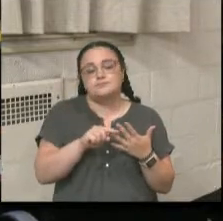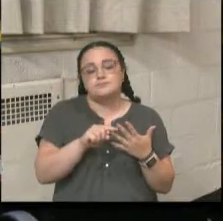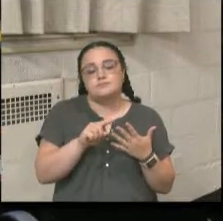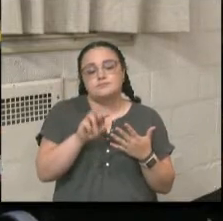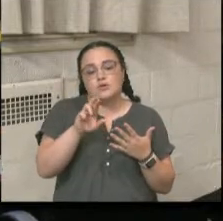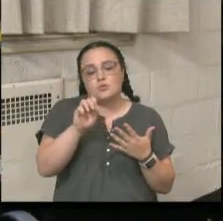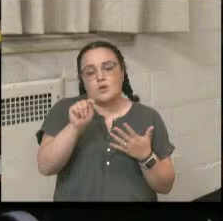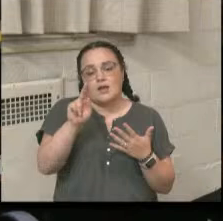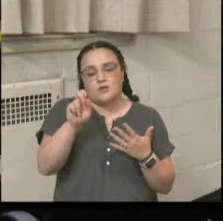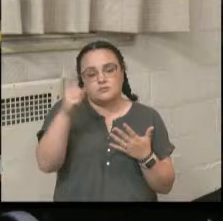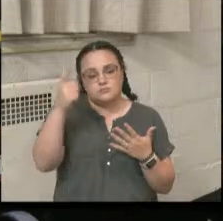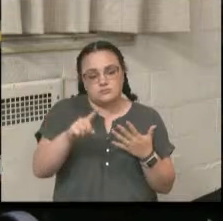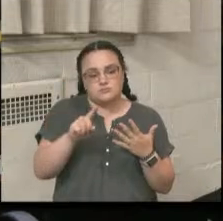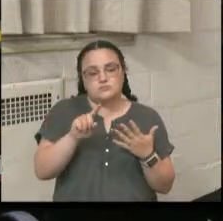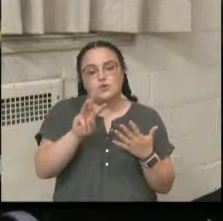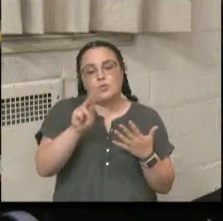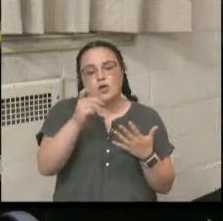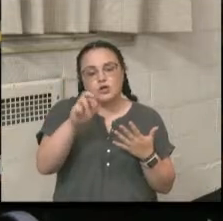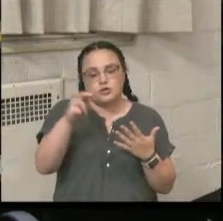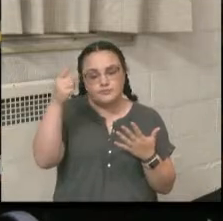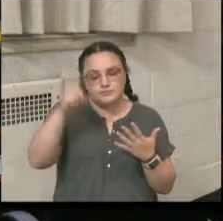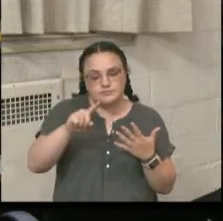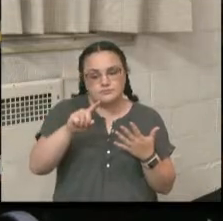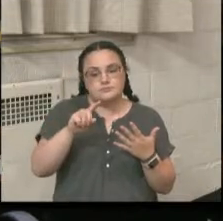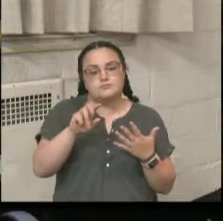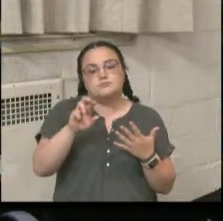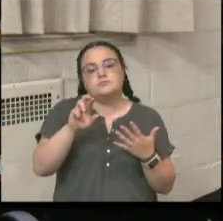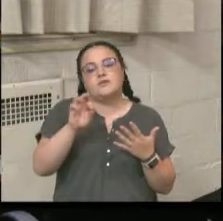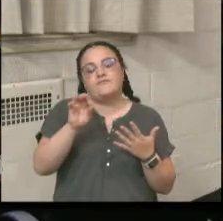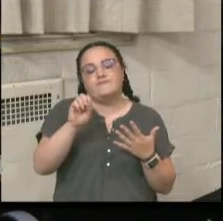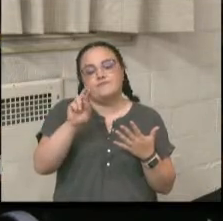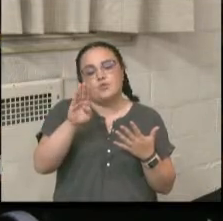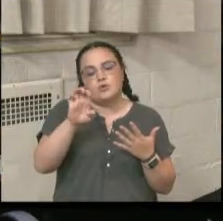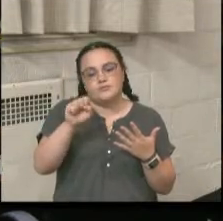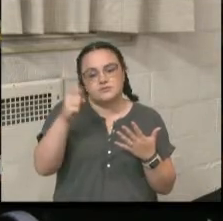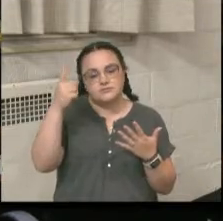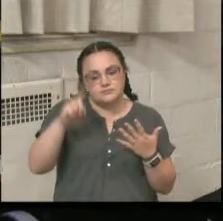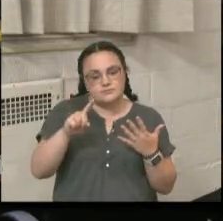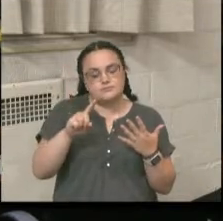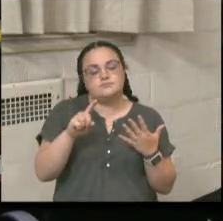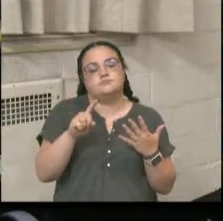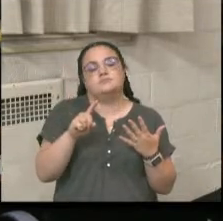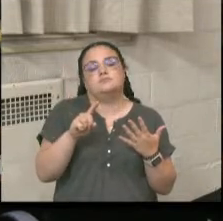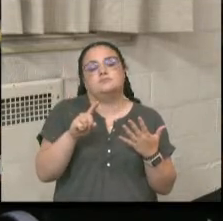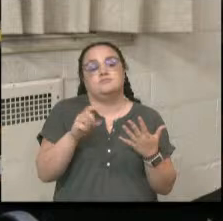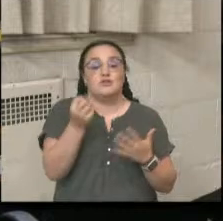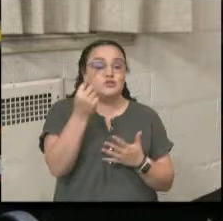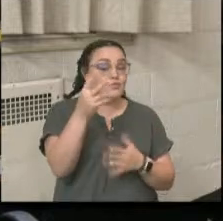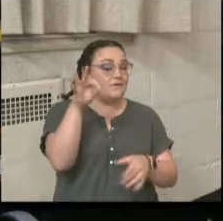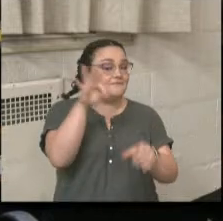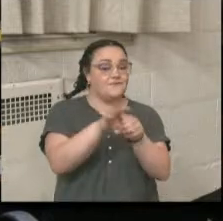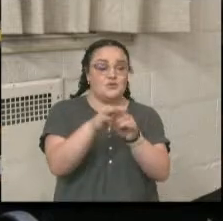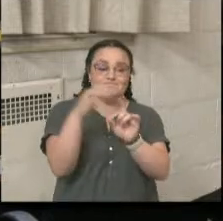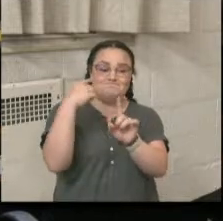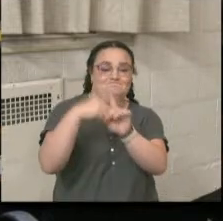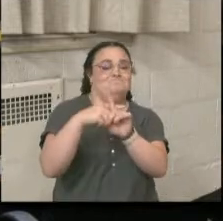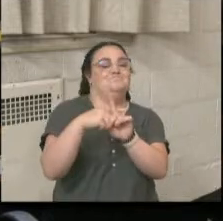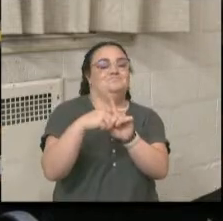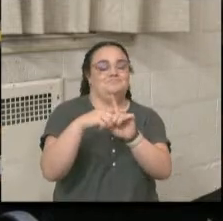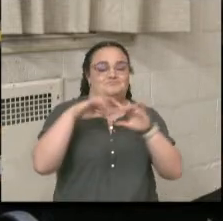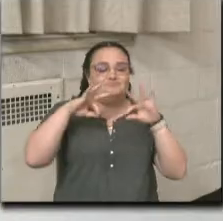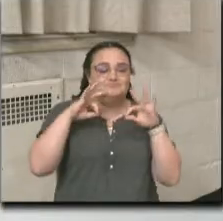Mrs. Rout? Aye. Ms. Walker? Aye. Ms. Rivera Forbes? Aye. Mrs. Mickensberry? Aye, 12 votes in the affirmative.